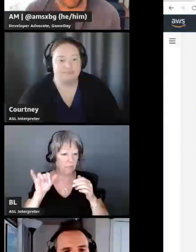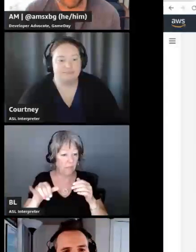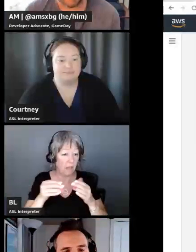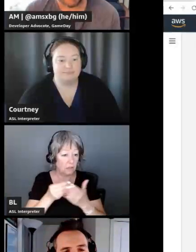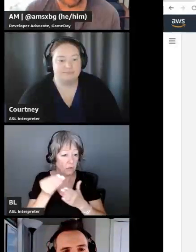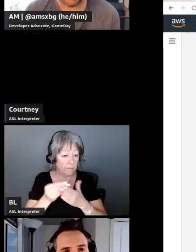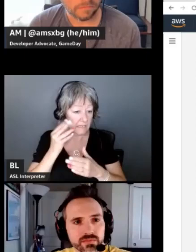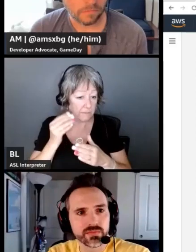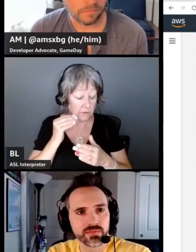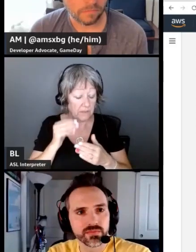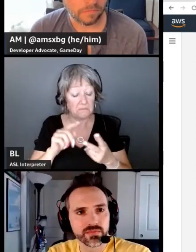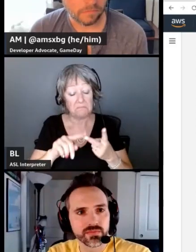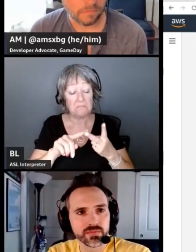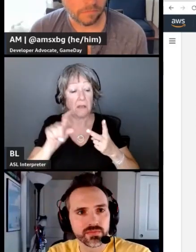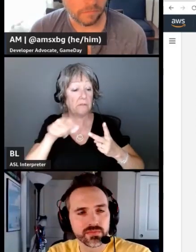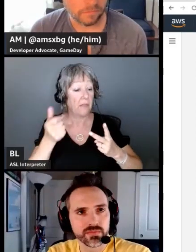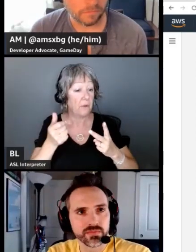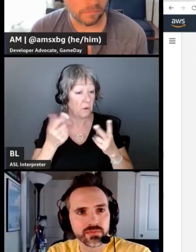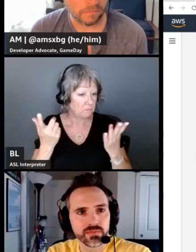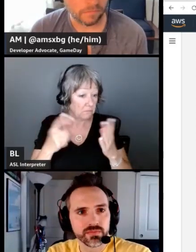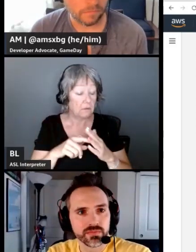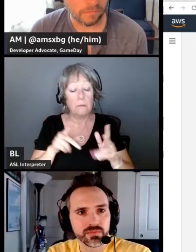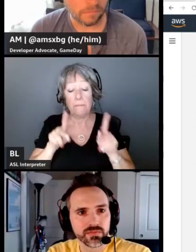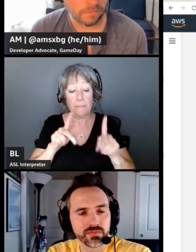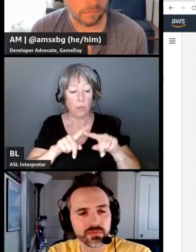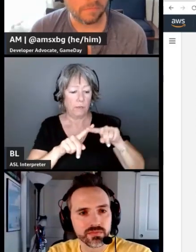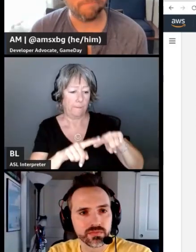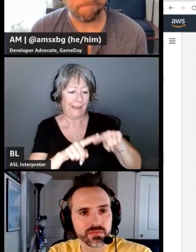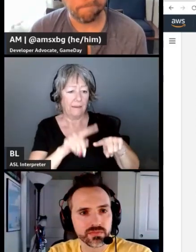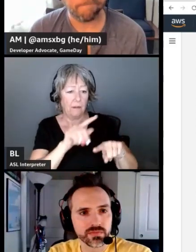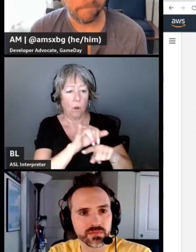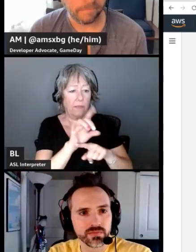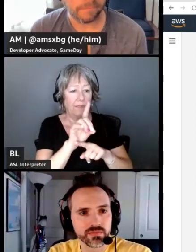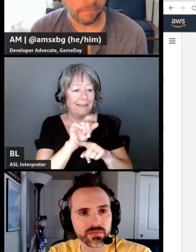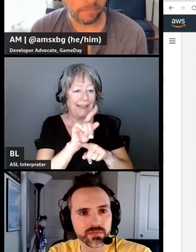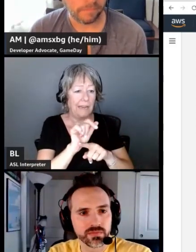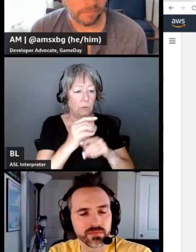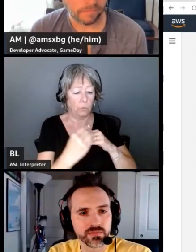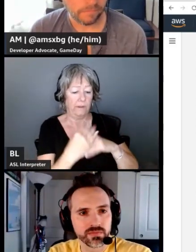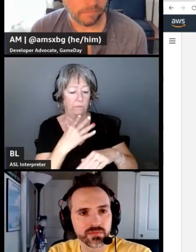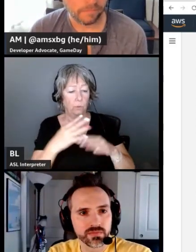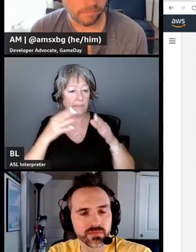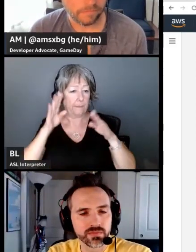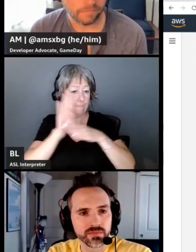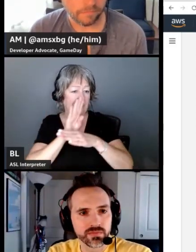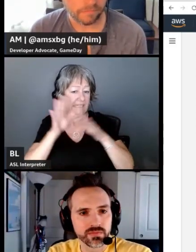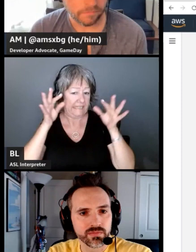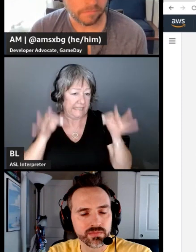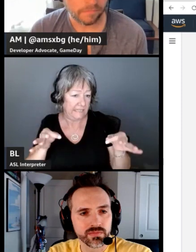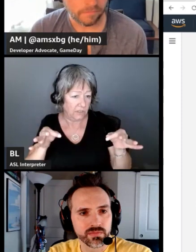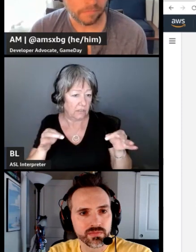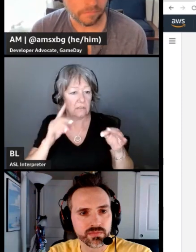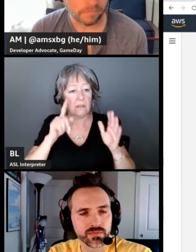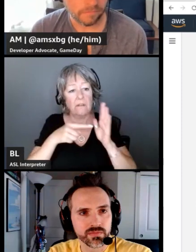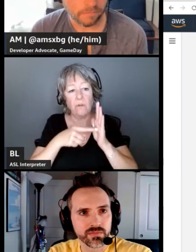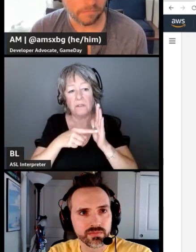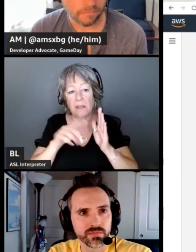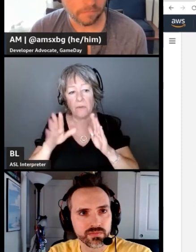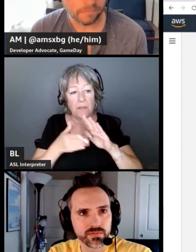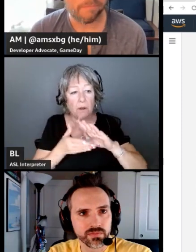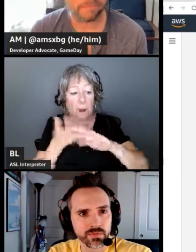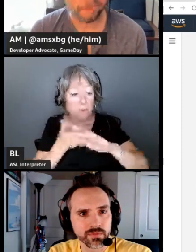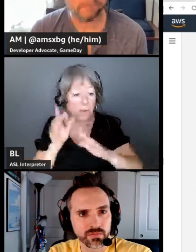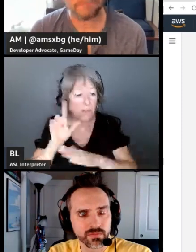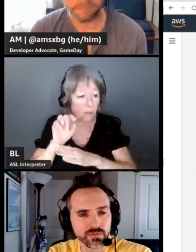where people are dependent on this data to make business decisions. They want to be able to search, let's say, for example, their operational logs,